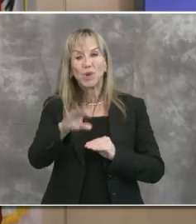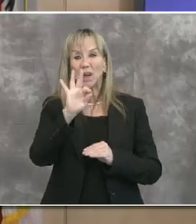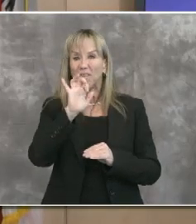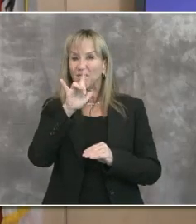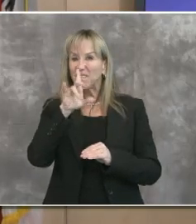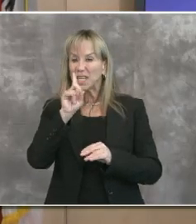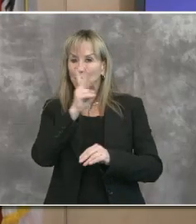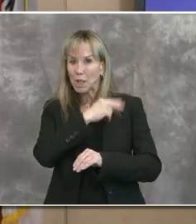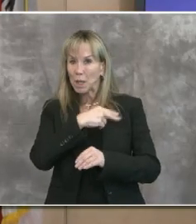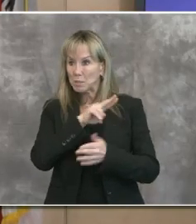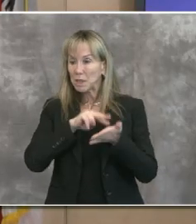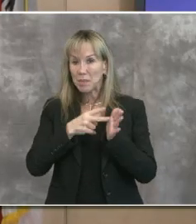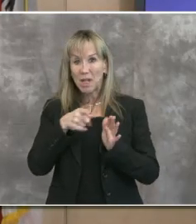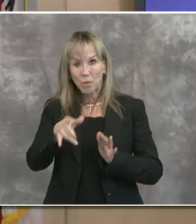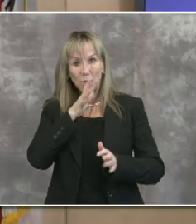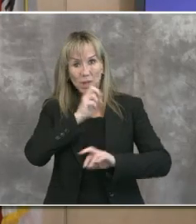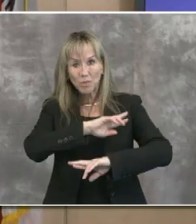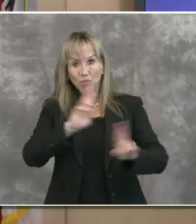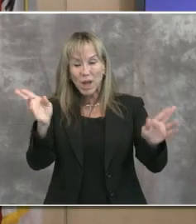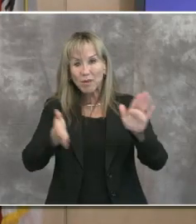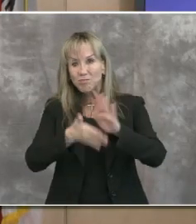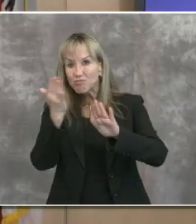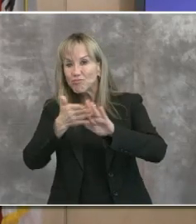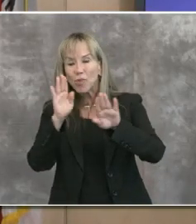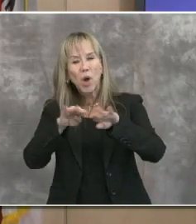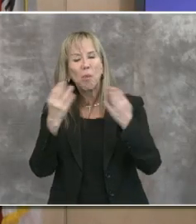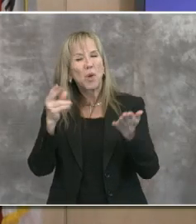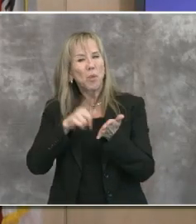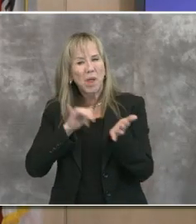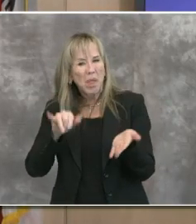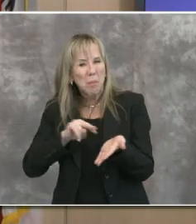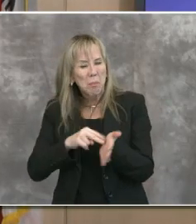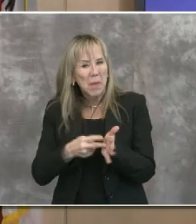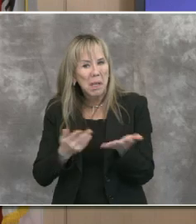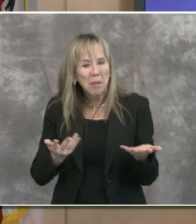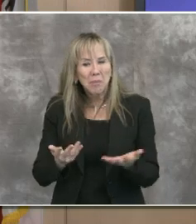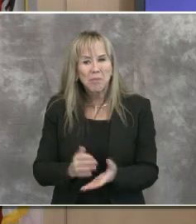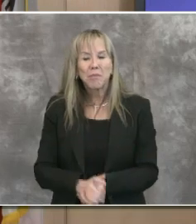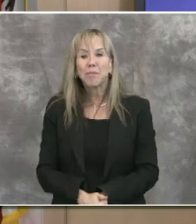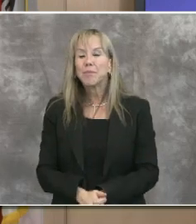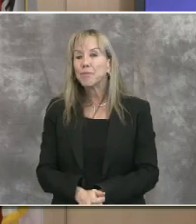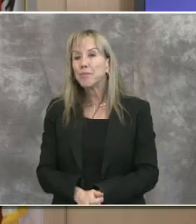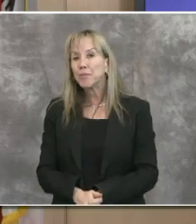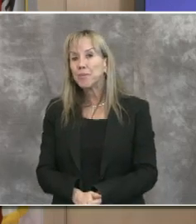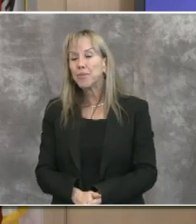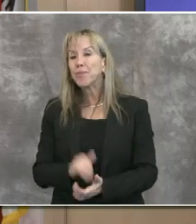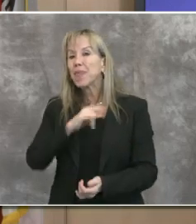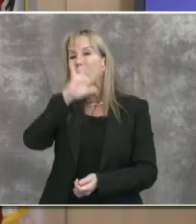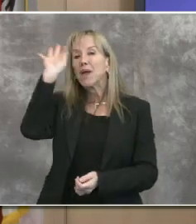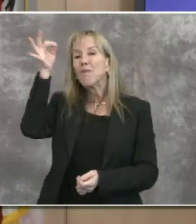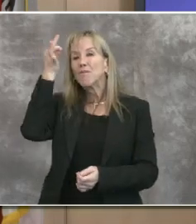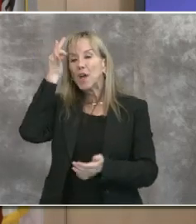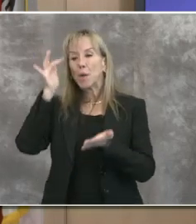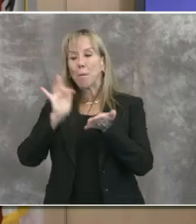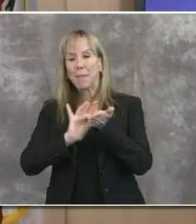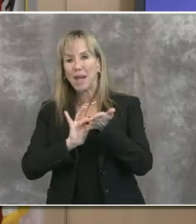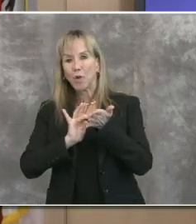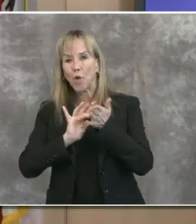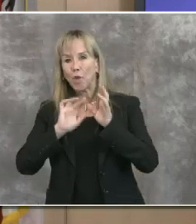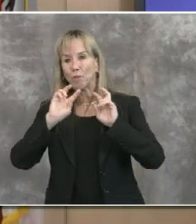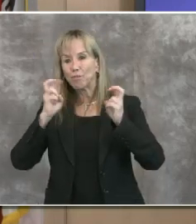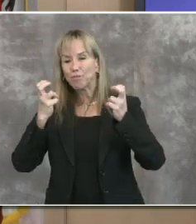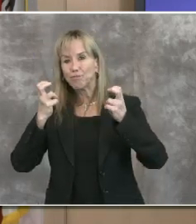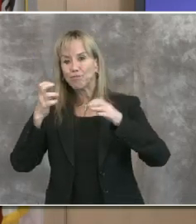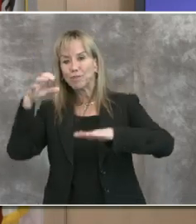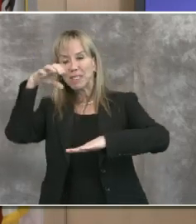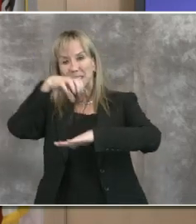will be fully operational? If not, what does that mean? Well, Lindsay, the federal medical station, right now it's